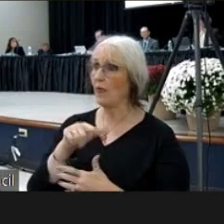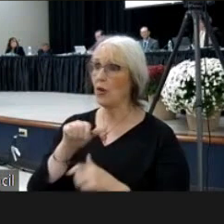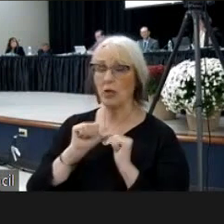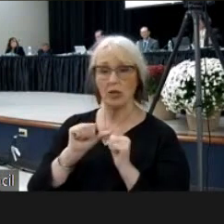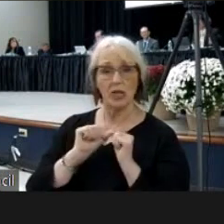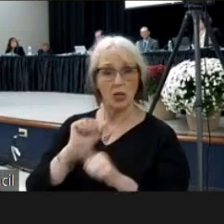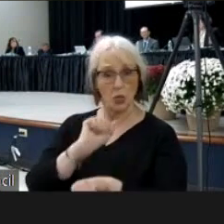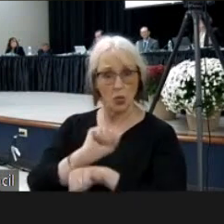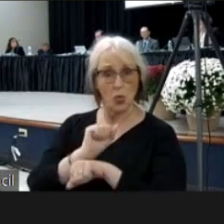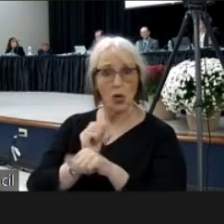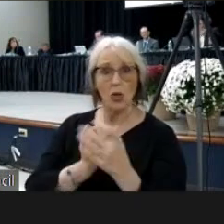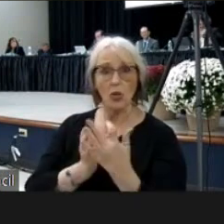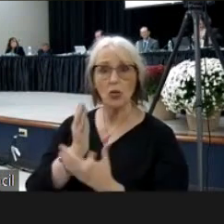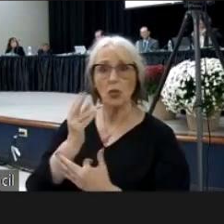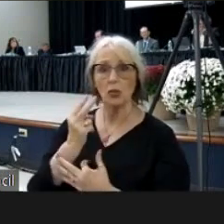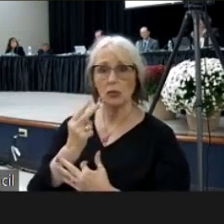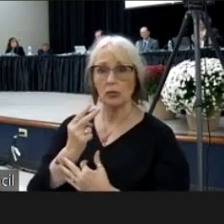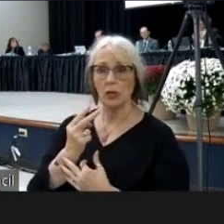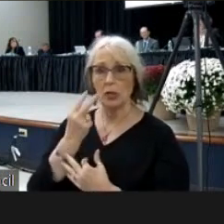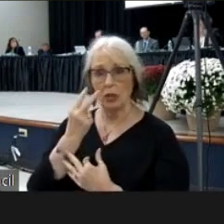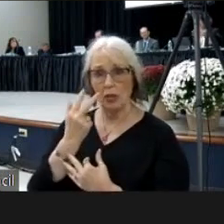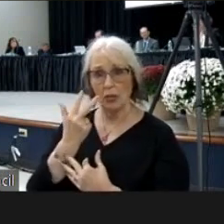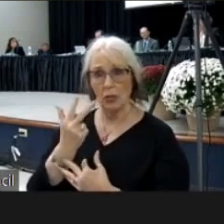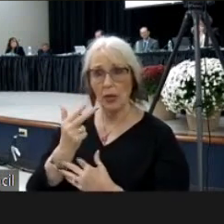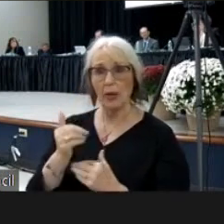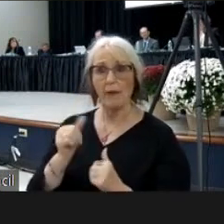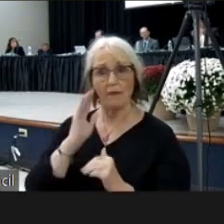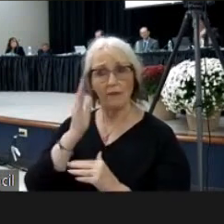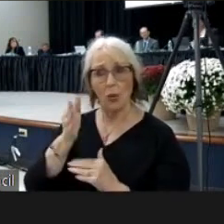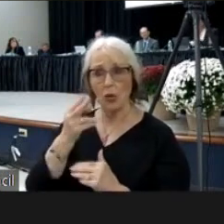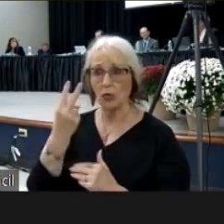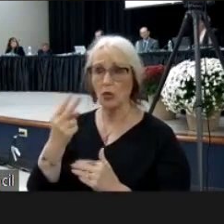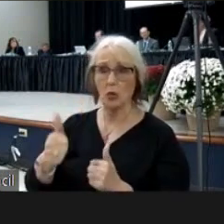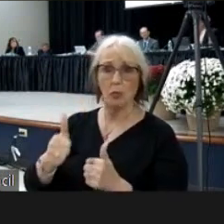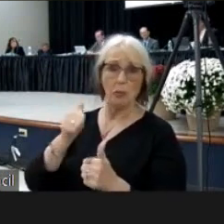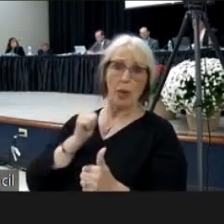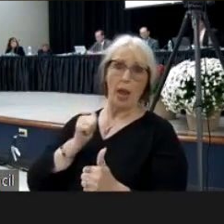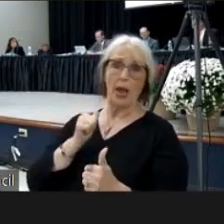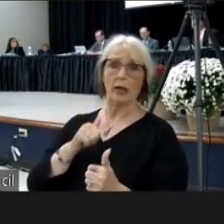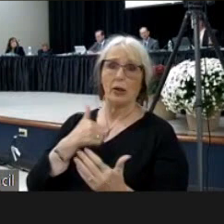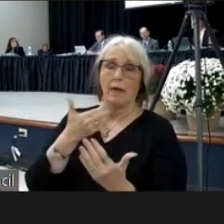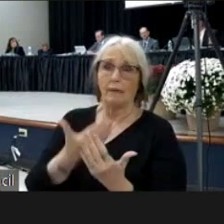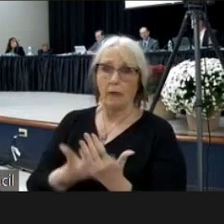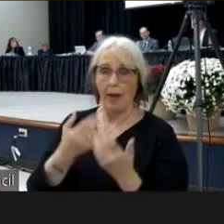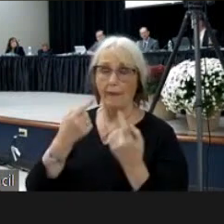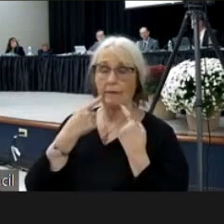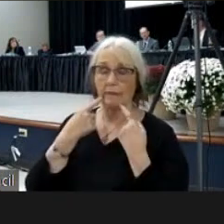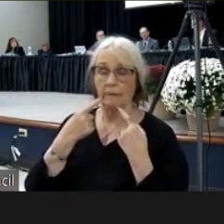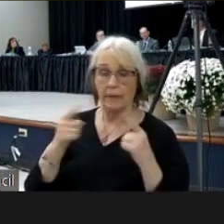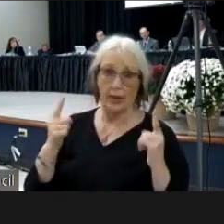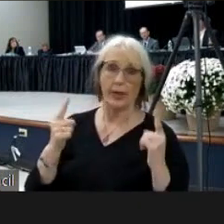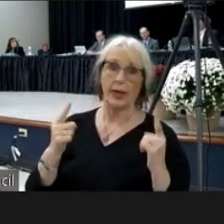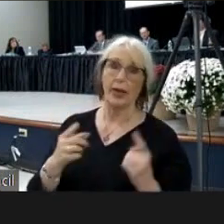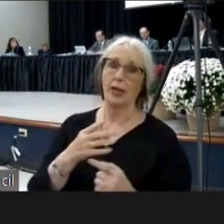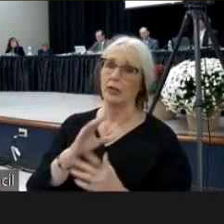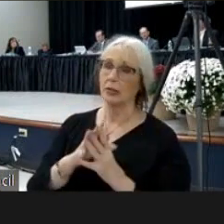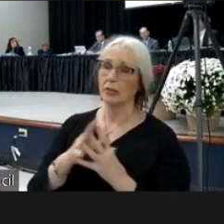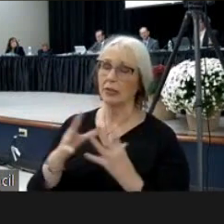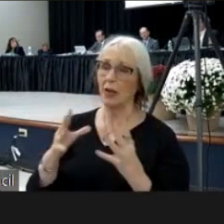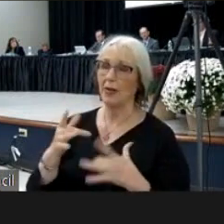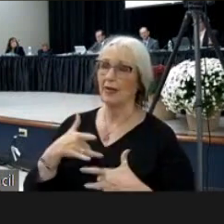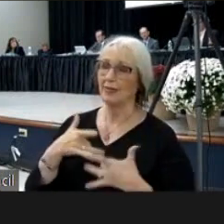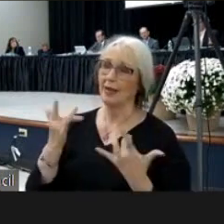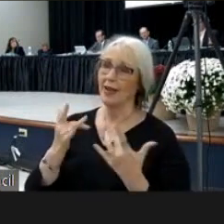this 2 steps forward, 3 steps back, or 3 forward, 2 back, or whatever, to get to this point is so rewarding.